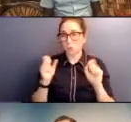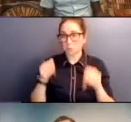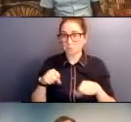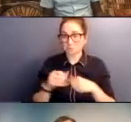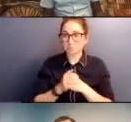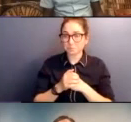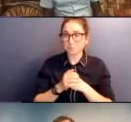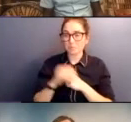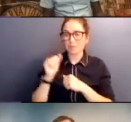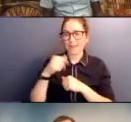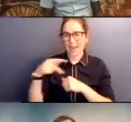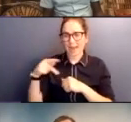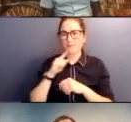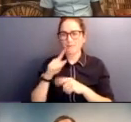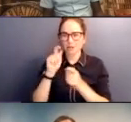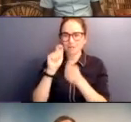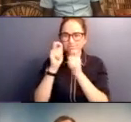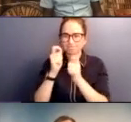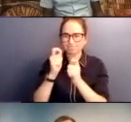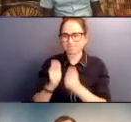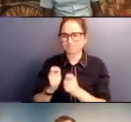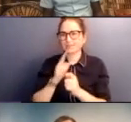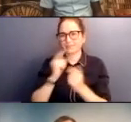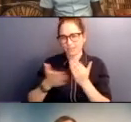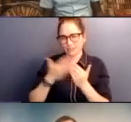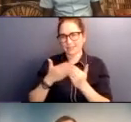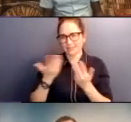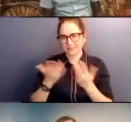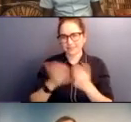So the app is very adaptable and very easy to use.